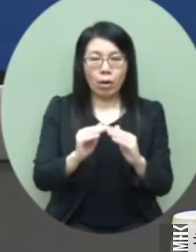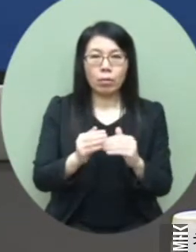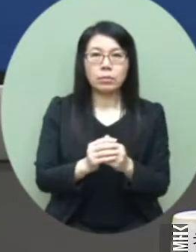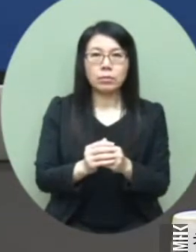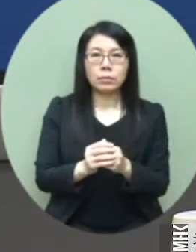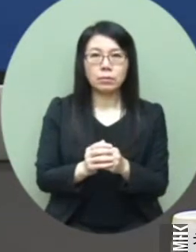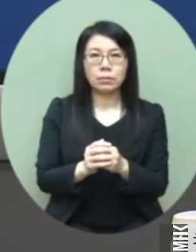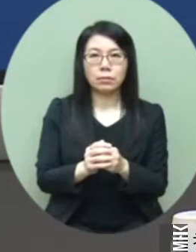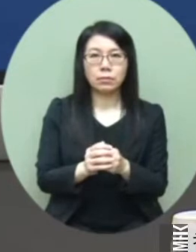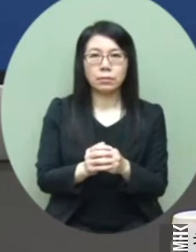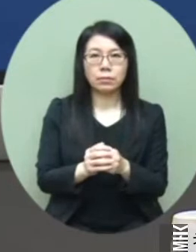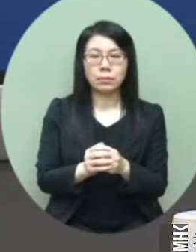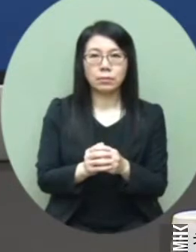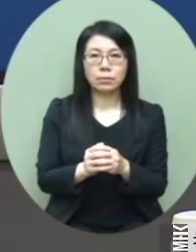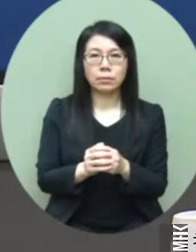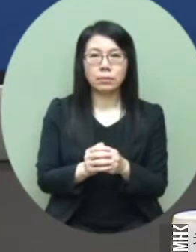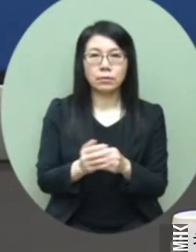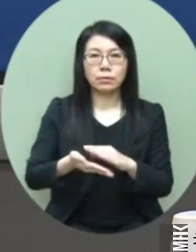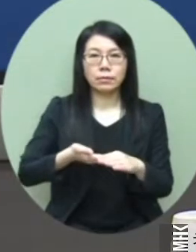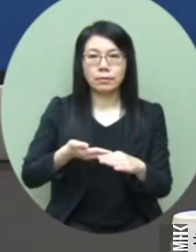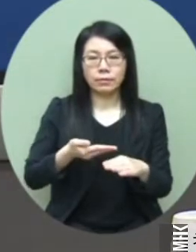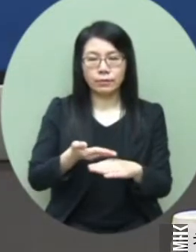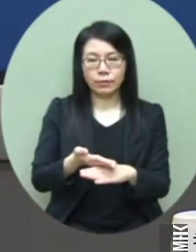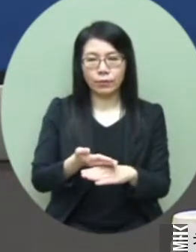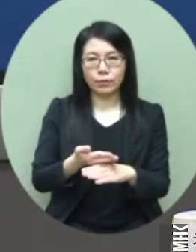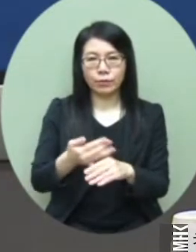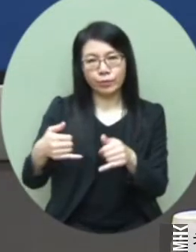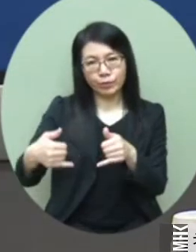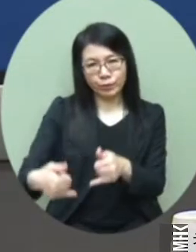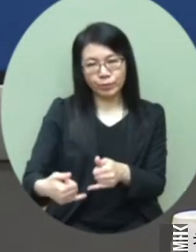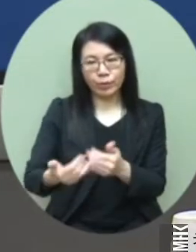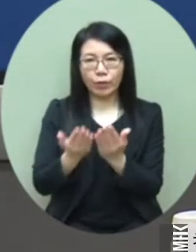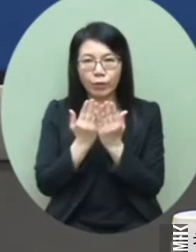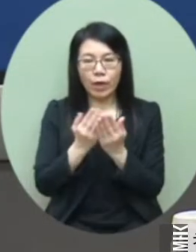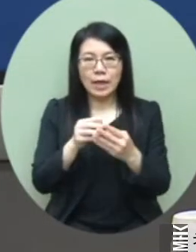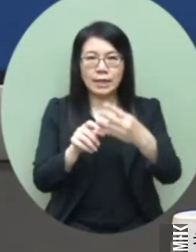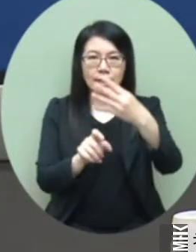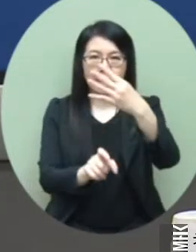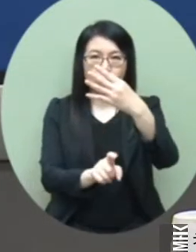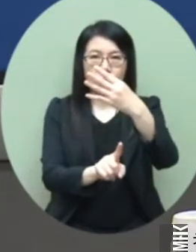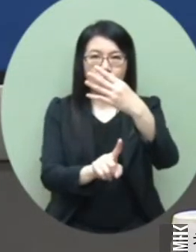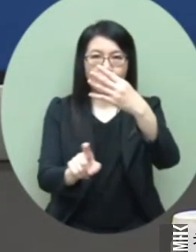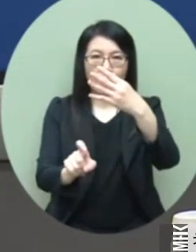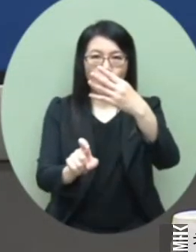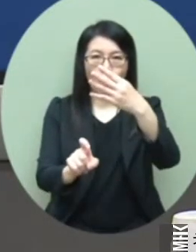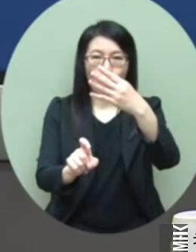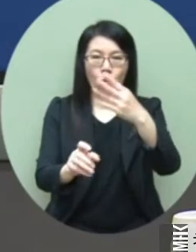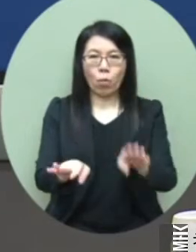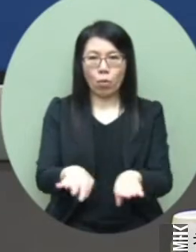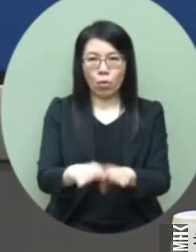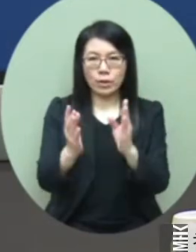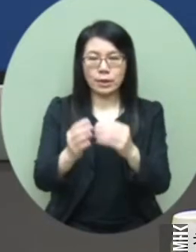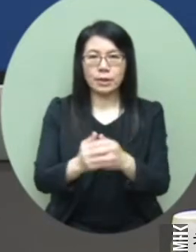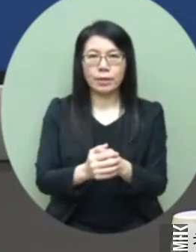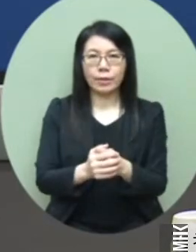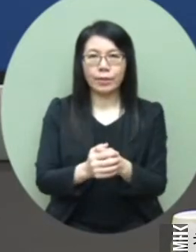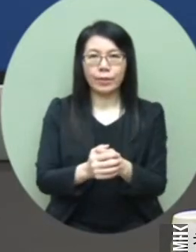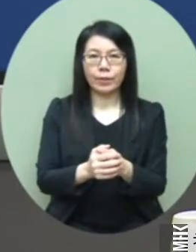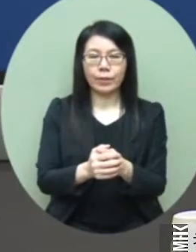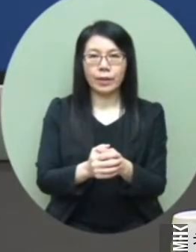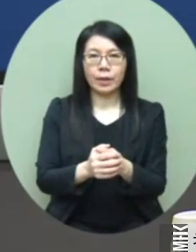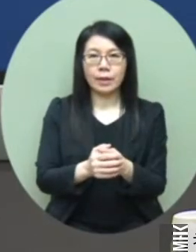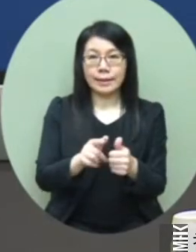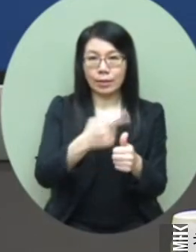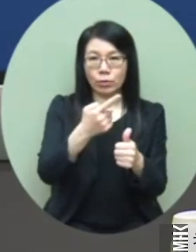class-to-class learning from the 19th of April. And the first phase of relaxation on the 21st